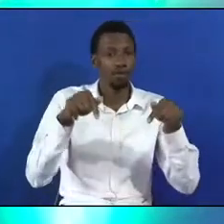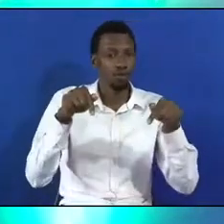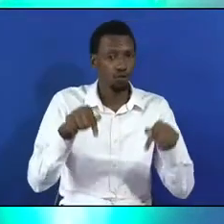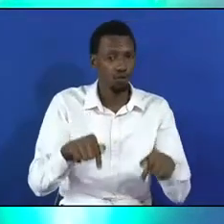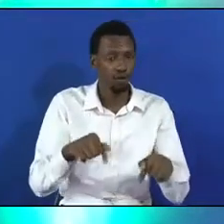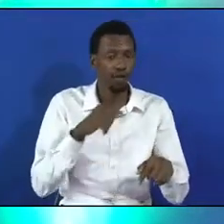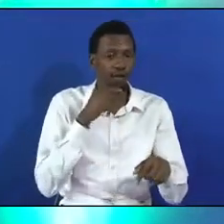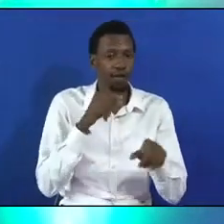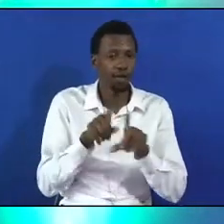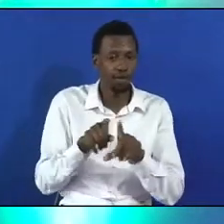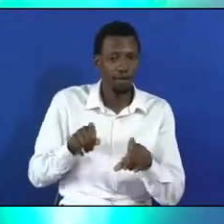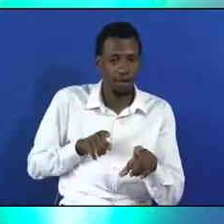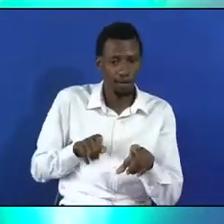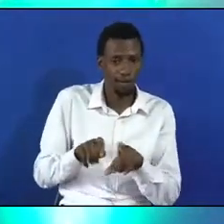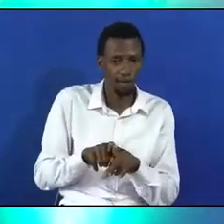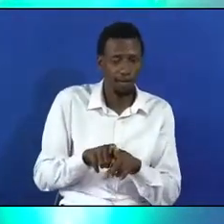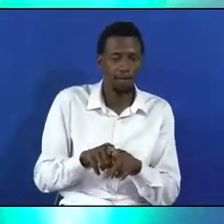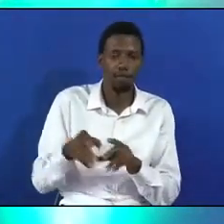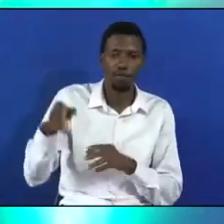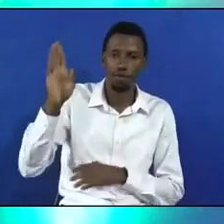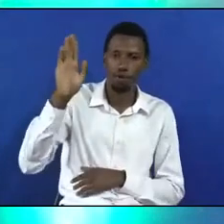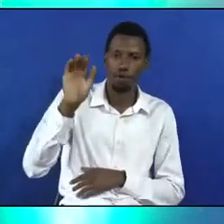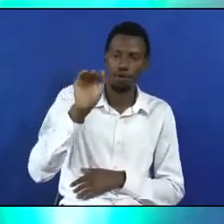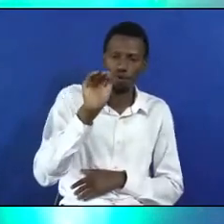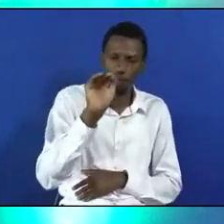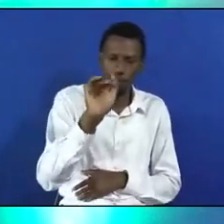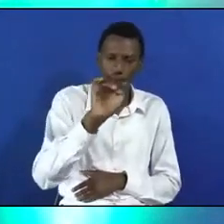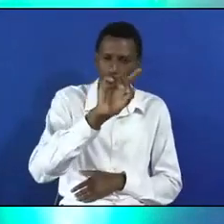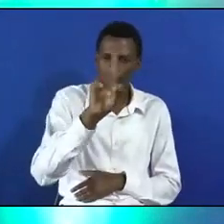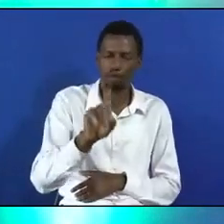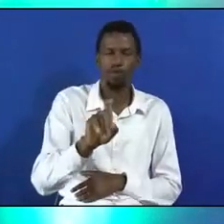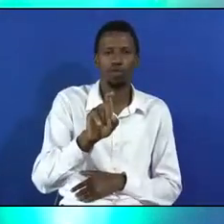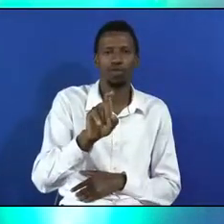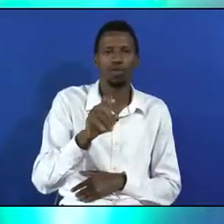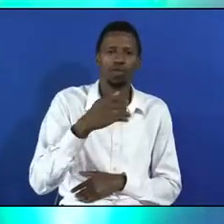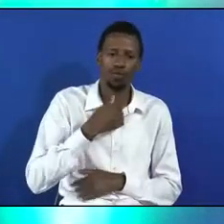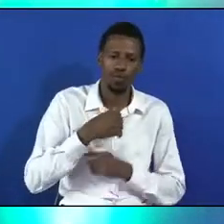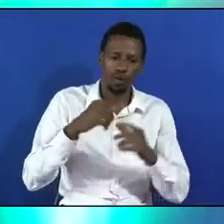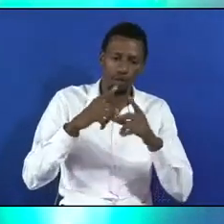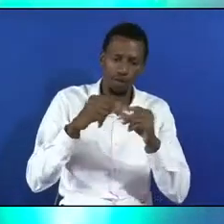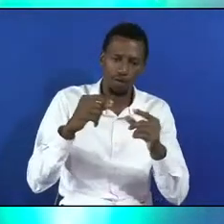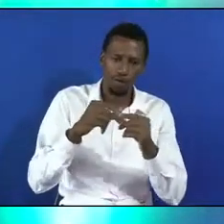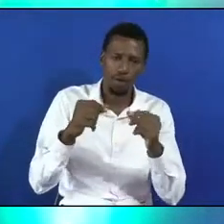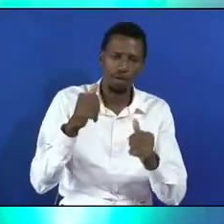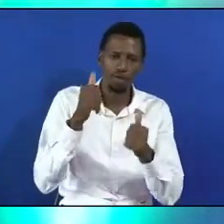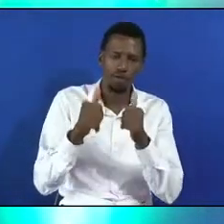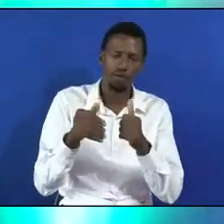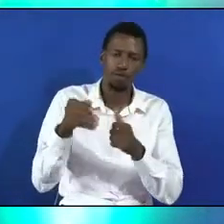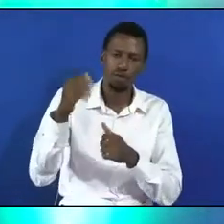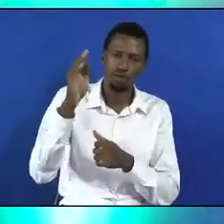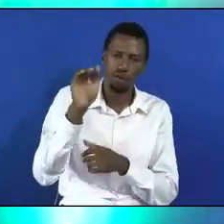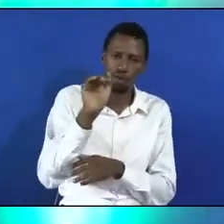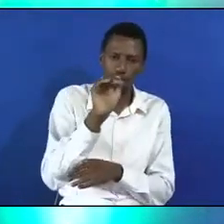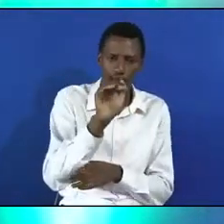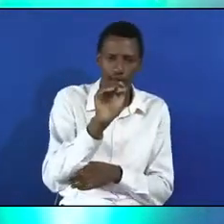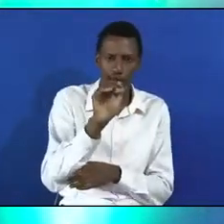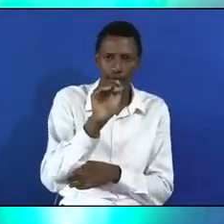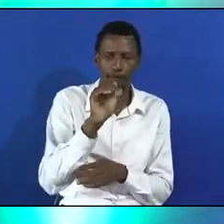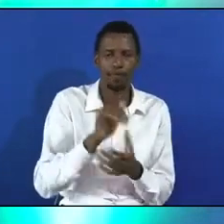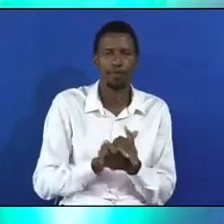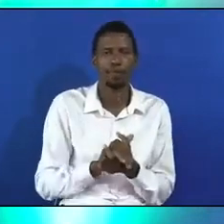is a question that God is asking, and there is a statement God is making unto you. I know,